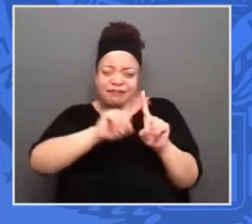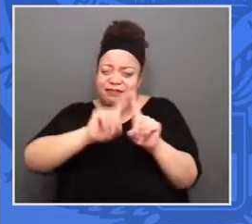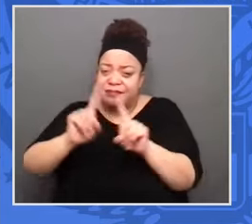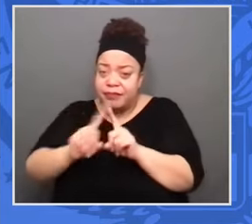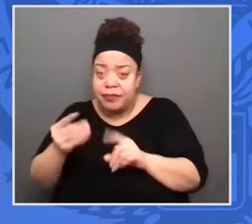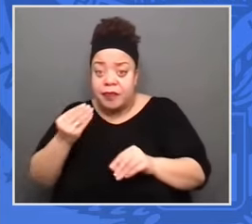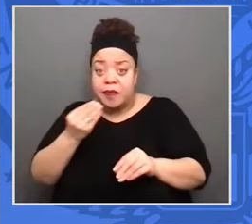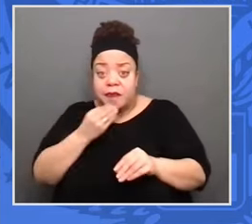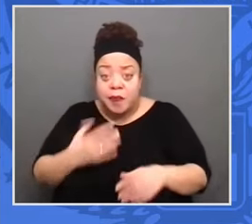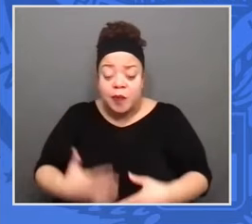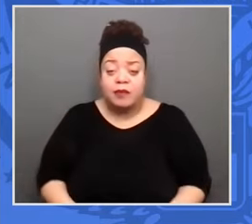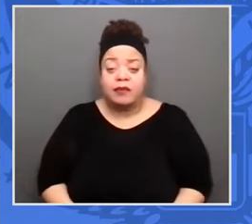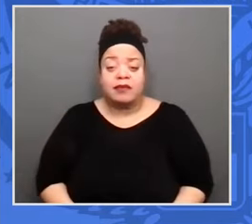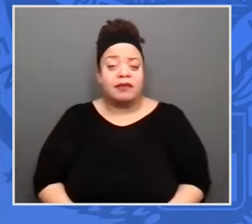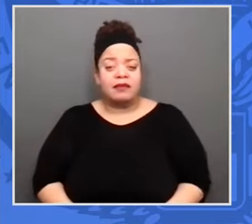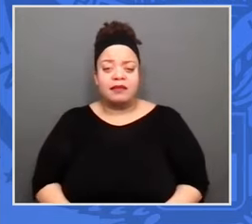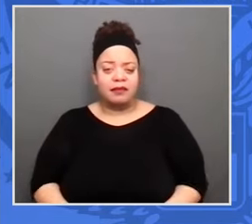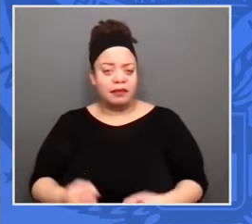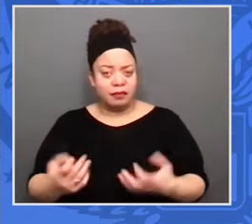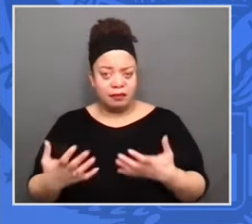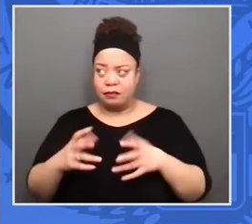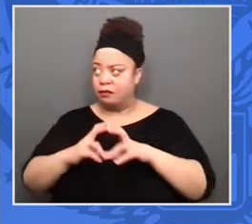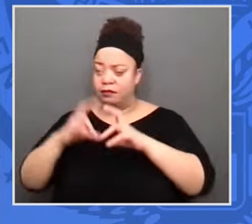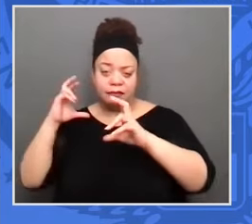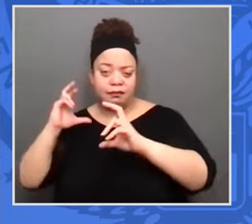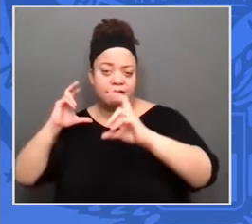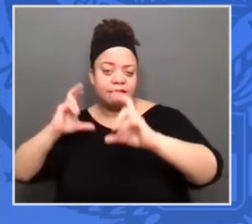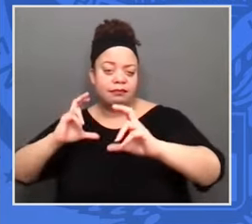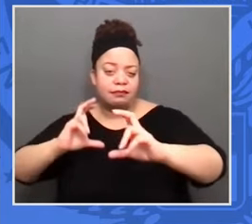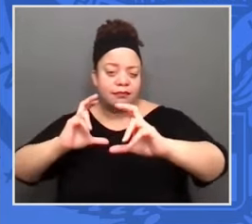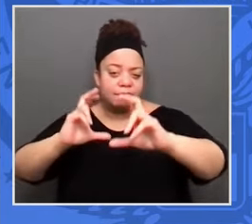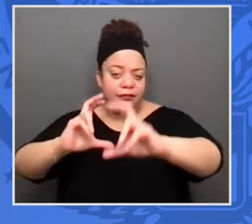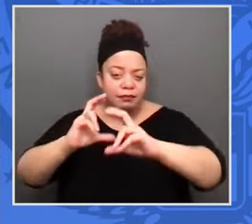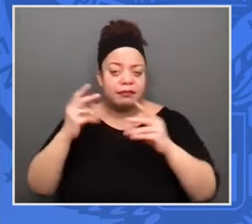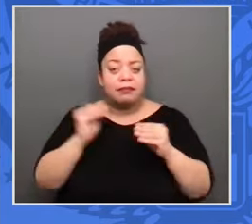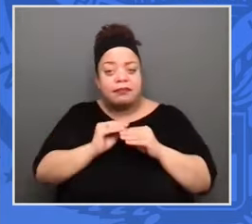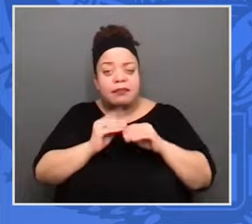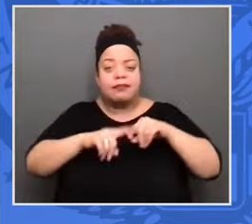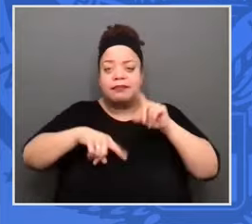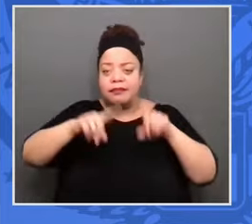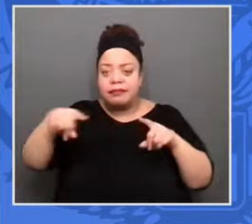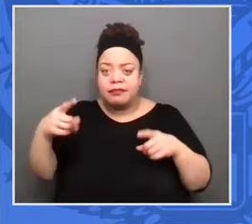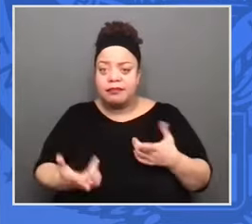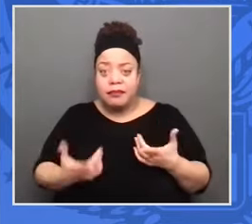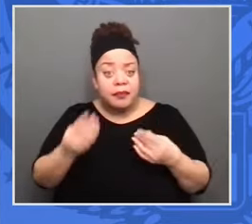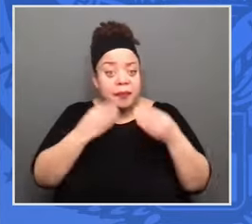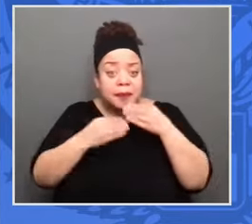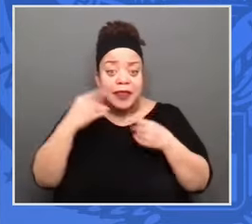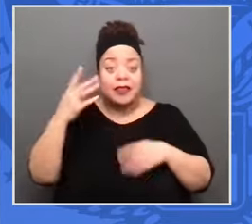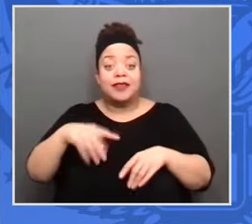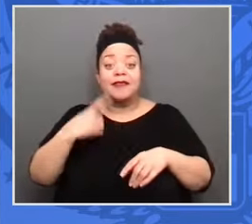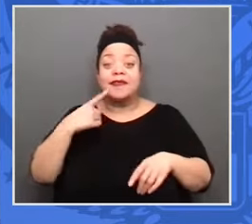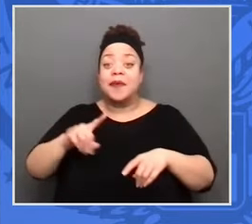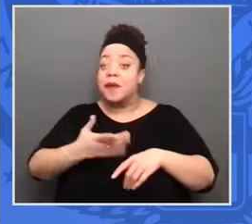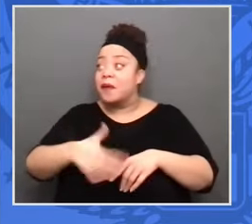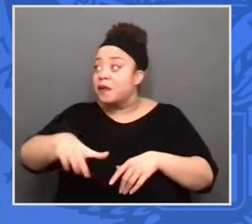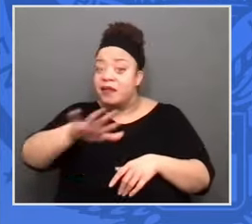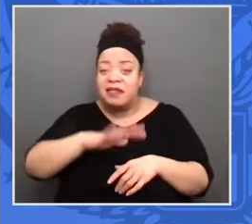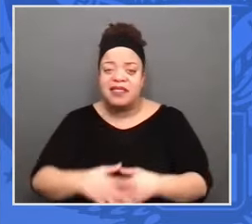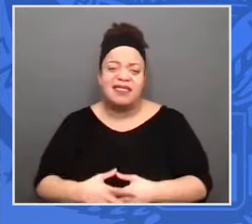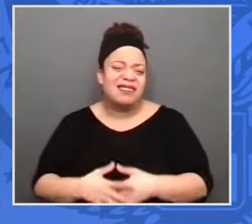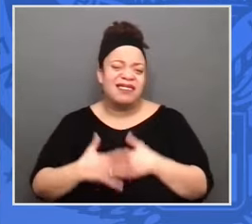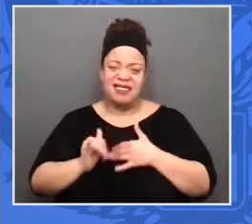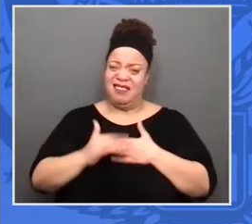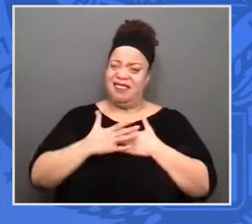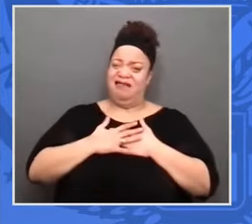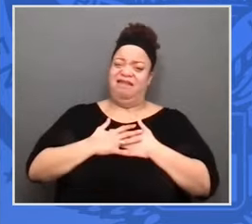more than 35 million meals through this pandemic. Food is the fastest way to rebuild our sense of community. We can